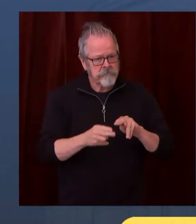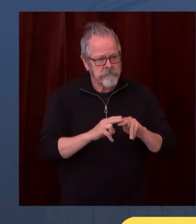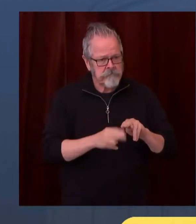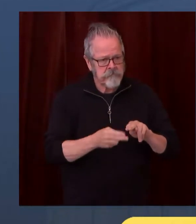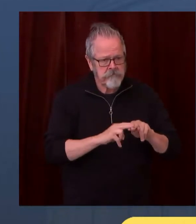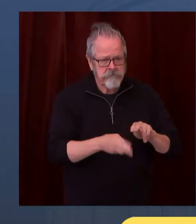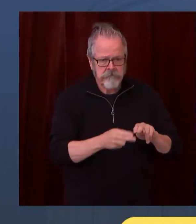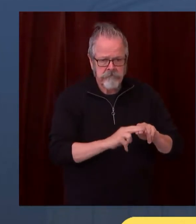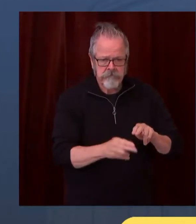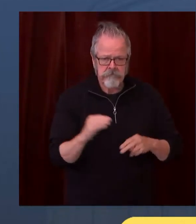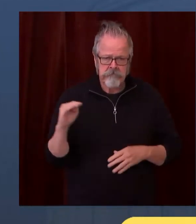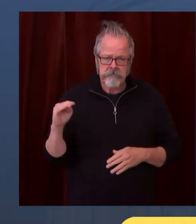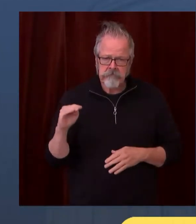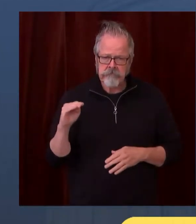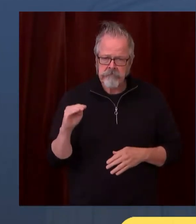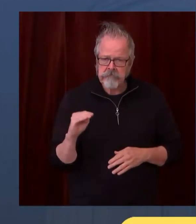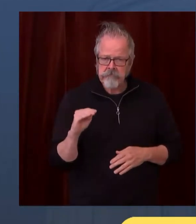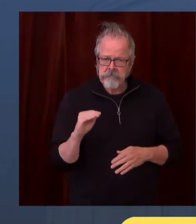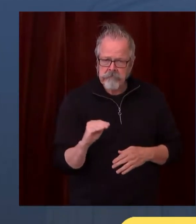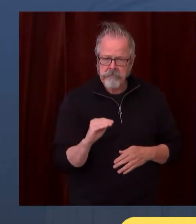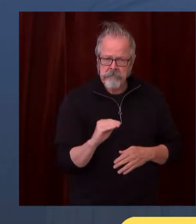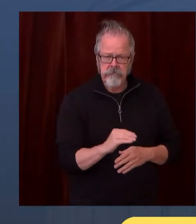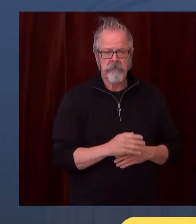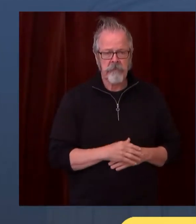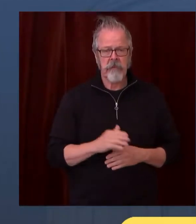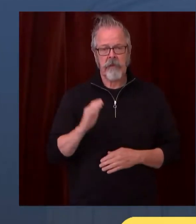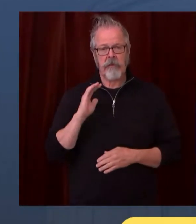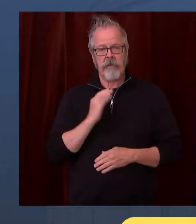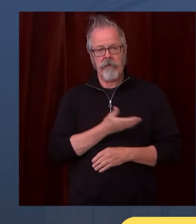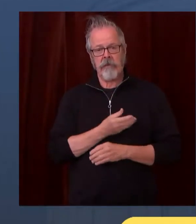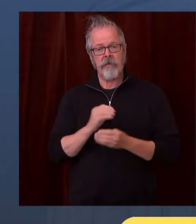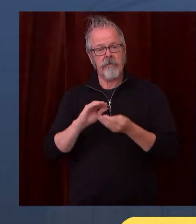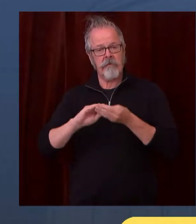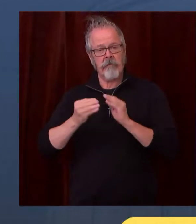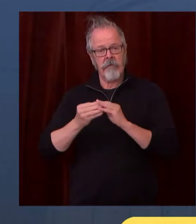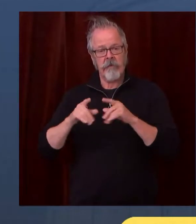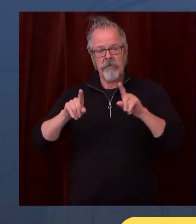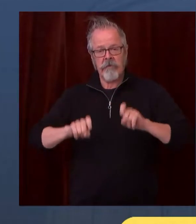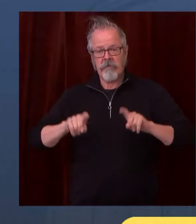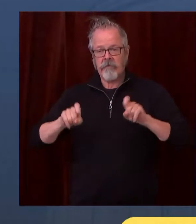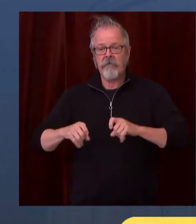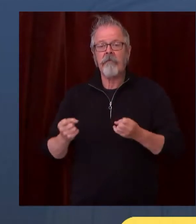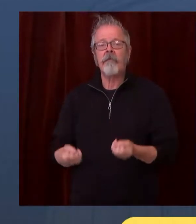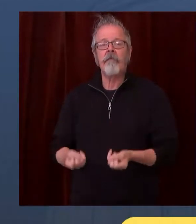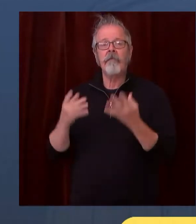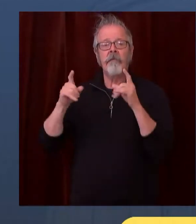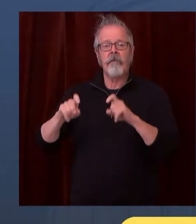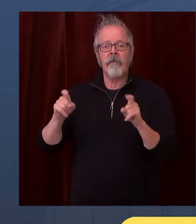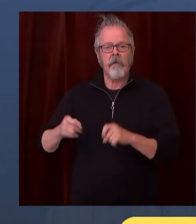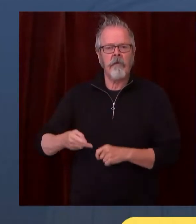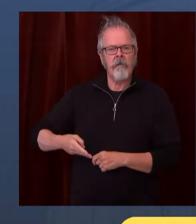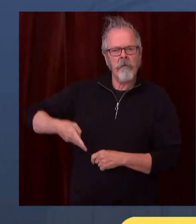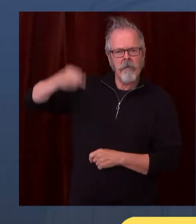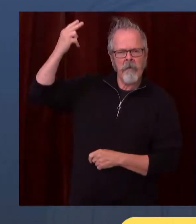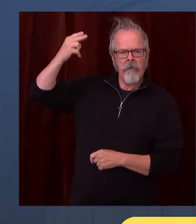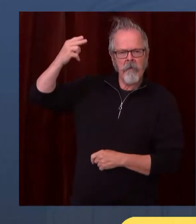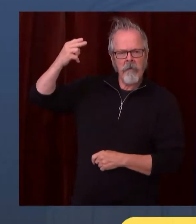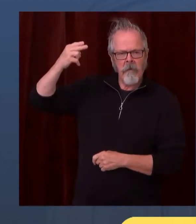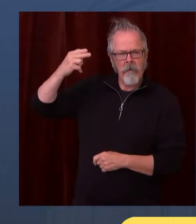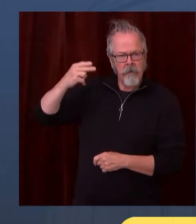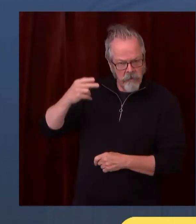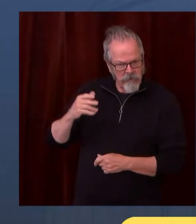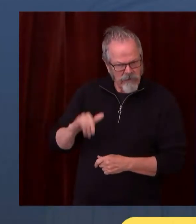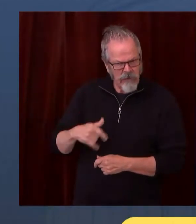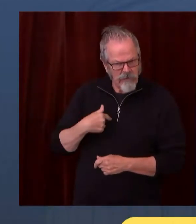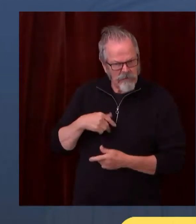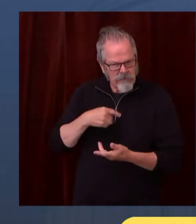at a very high level, and that's good news. And the positivity rate in the orange line has plateaued and started